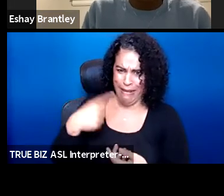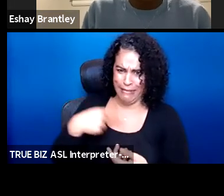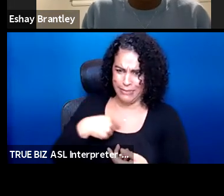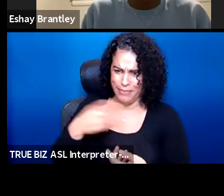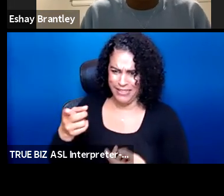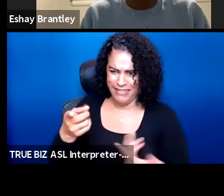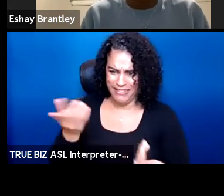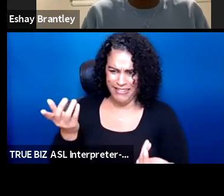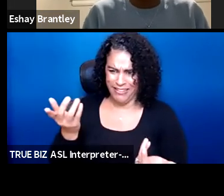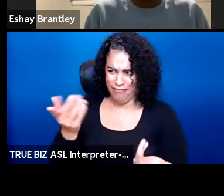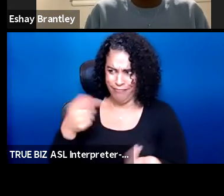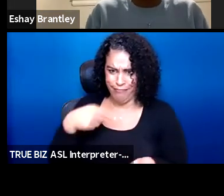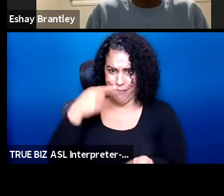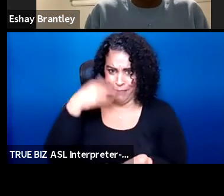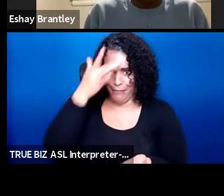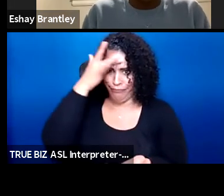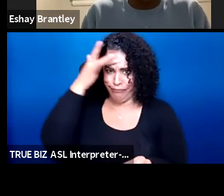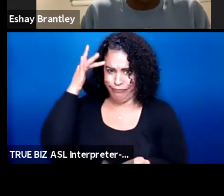blank slate to me.